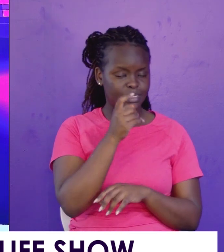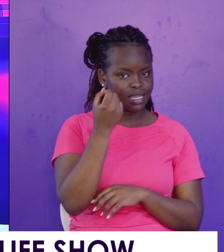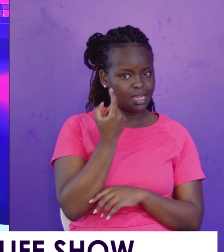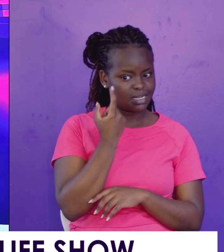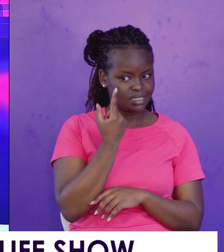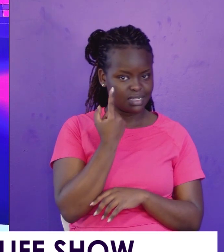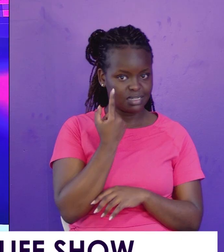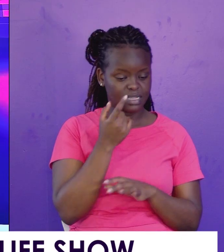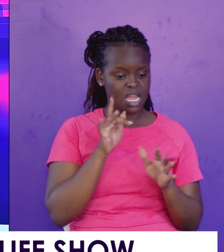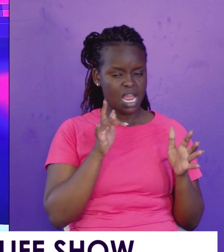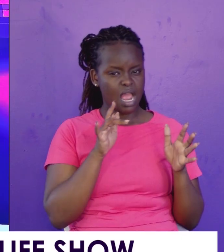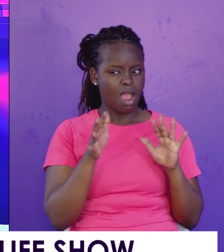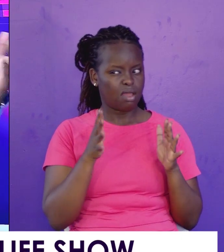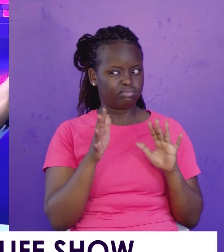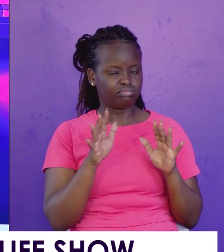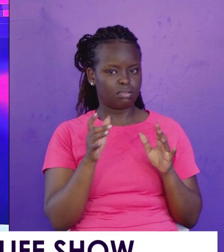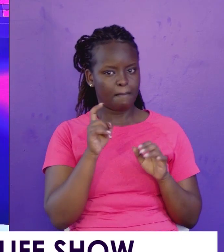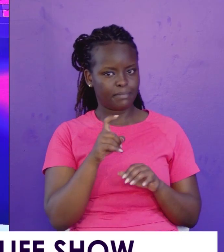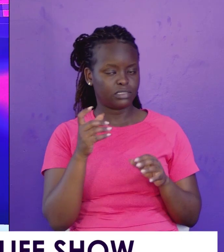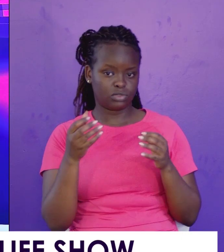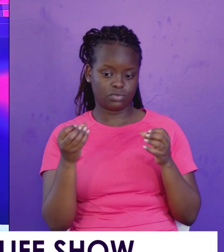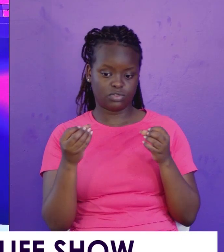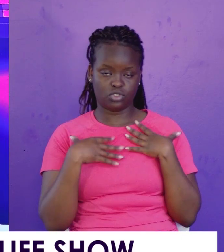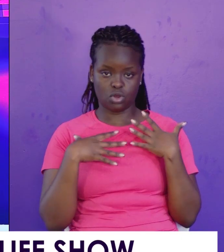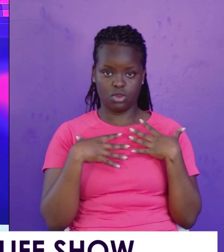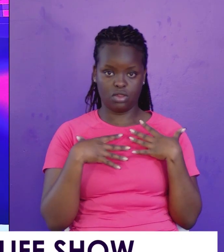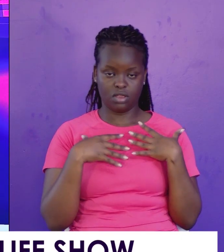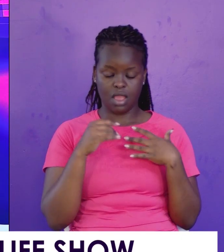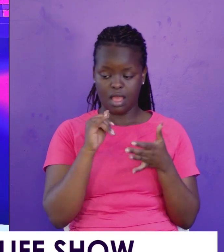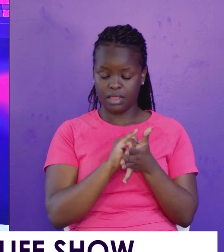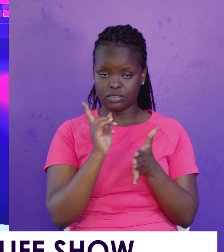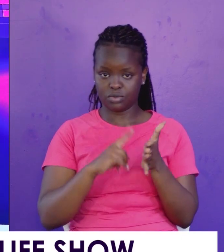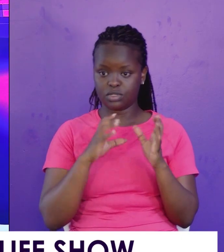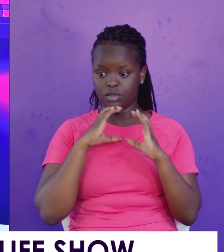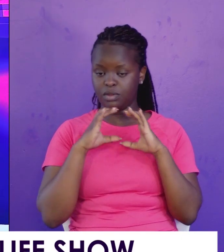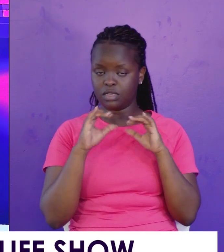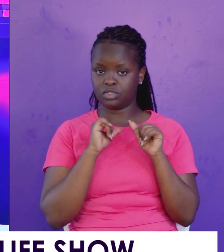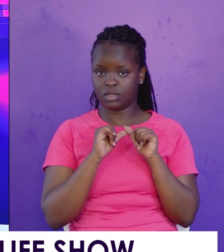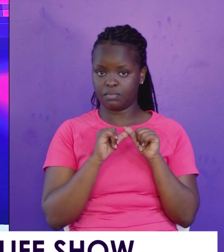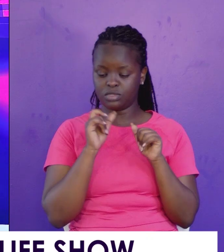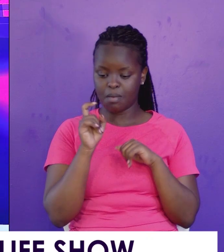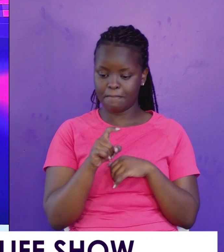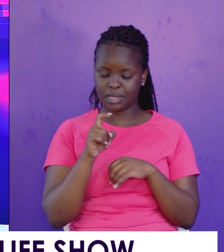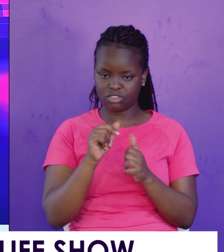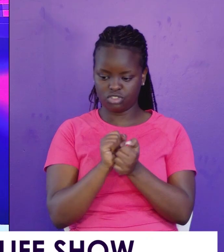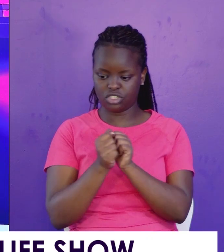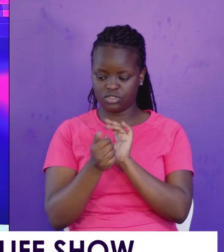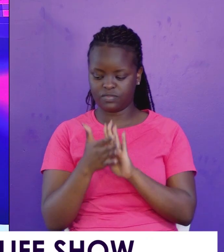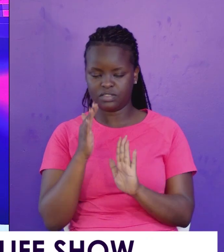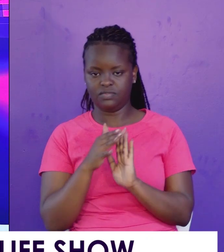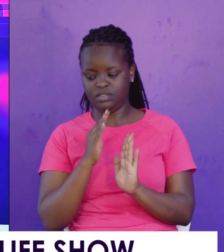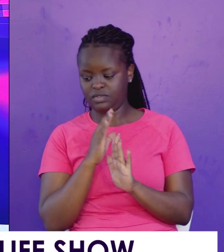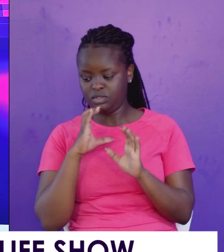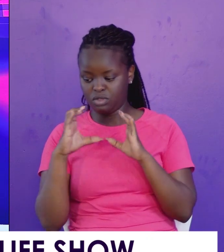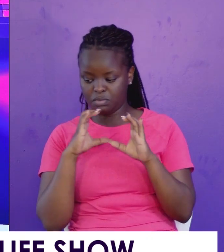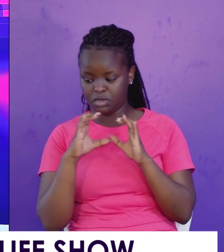you. That is what your communication is about. You must adjust as quickly as possible. We said communication is dynamic.